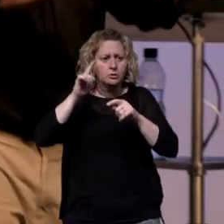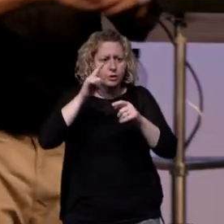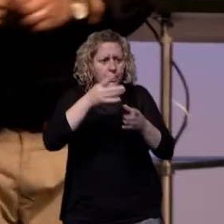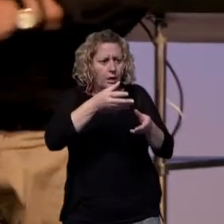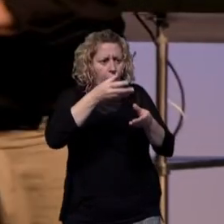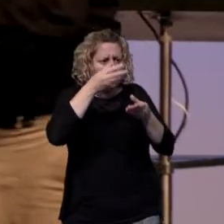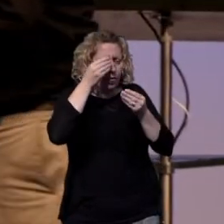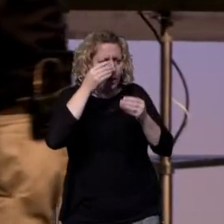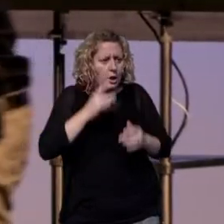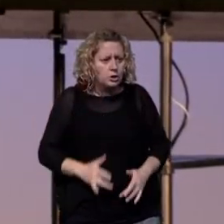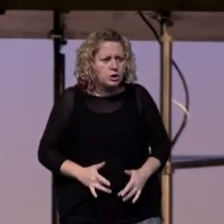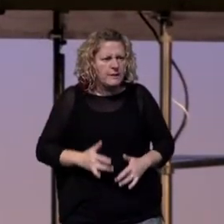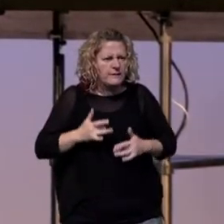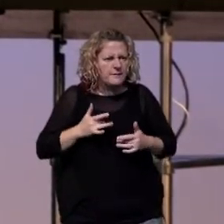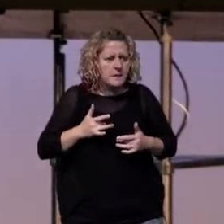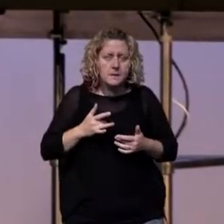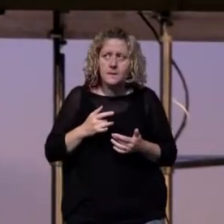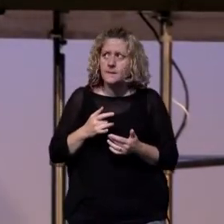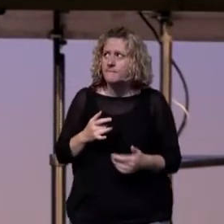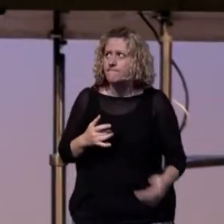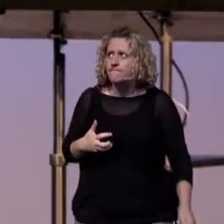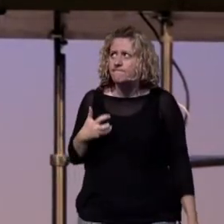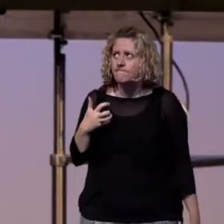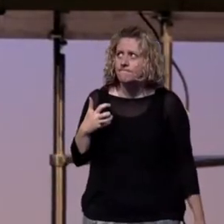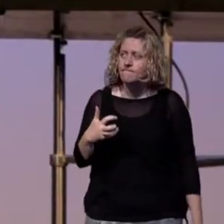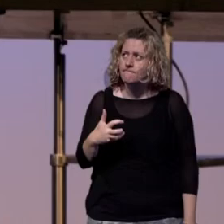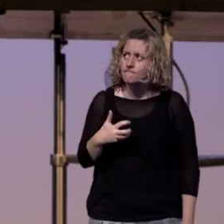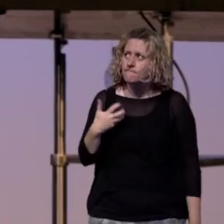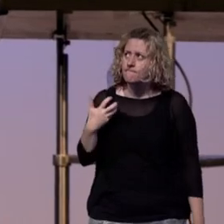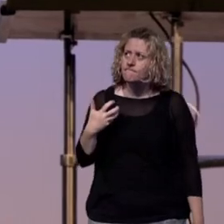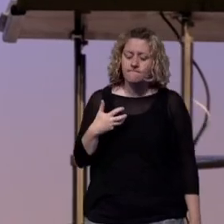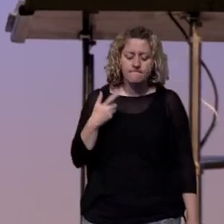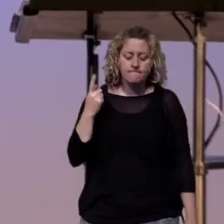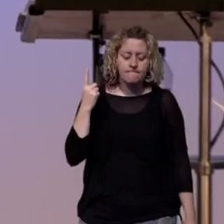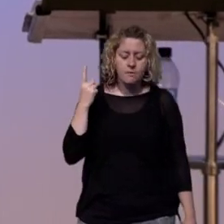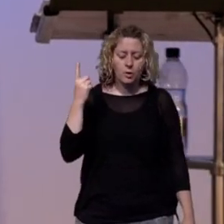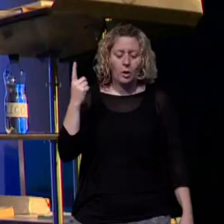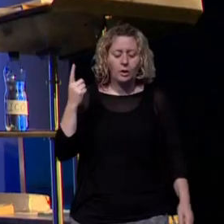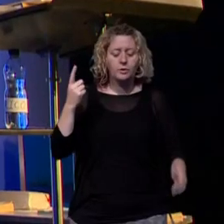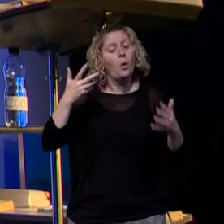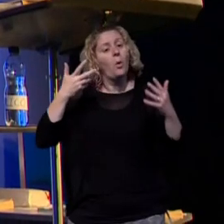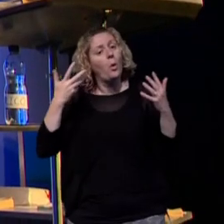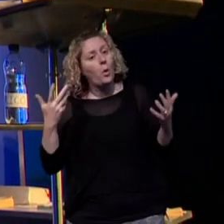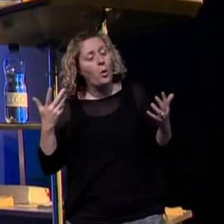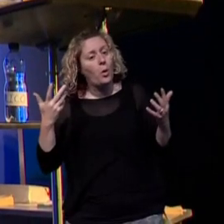in resentment or, brothers and sisters, this is key, each day you're in thanksgiving.